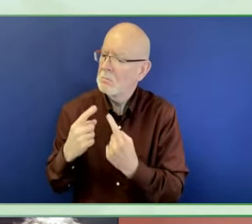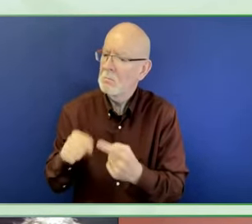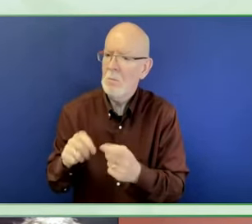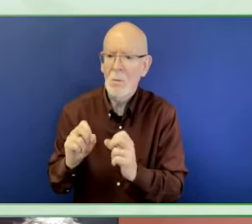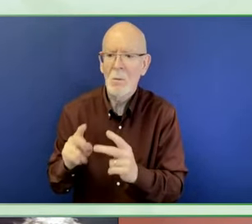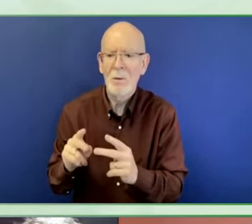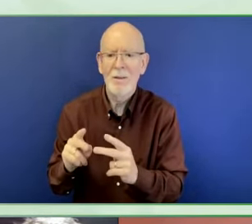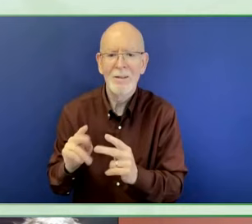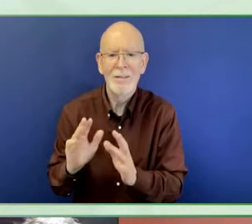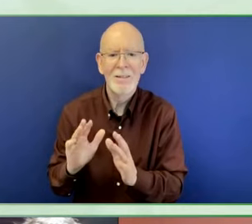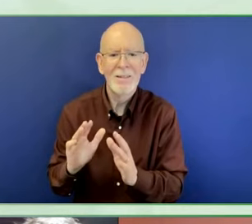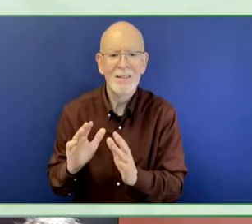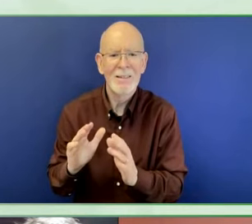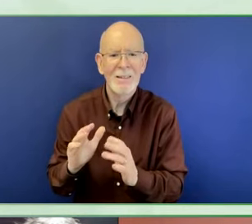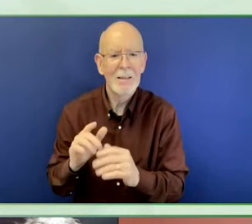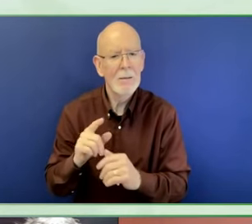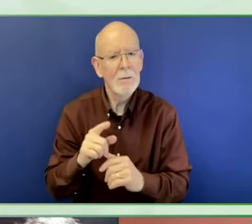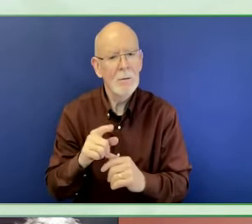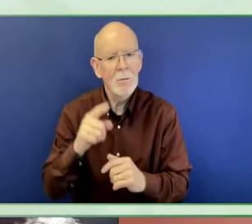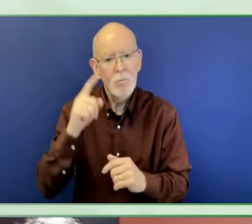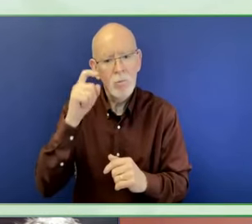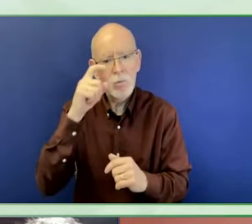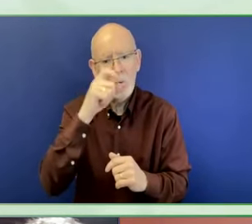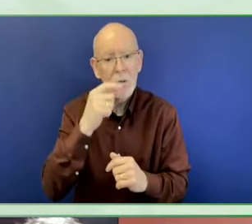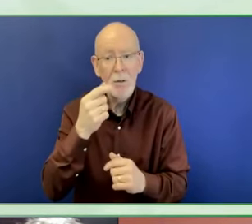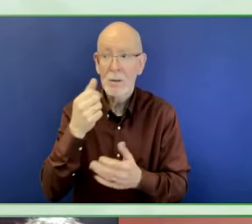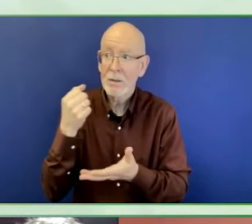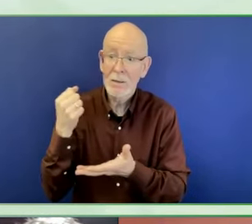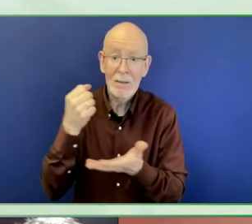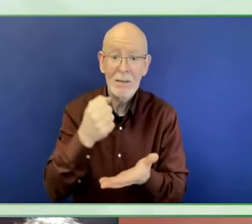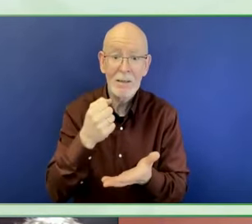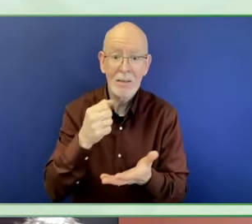healthy view of sex and relationships and love.